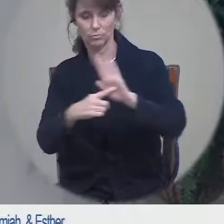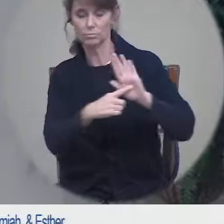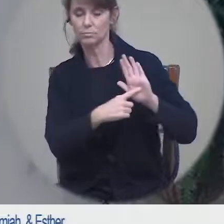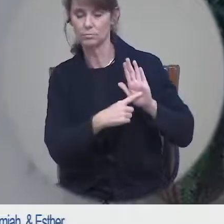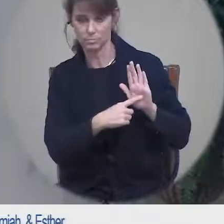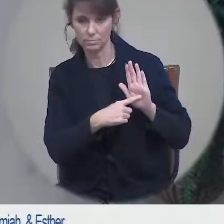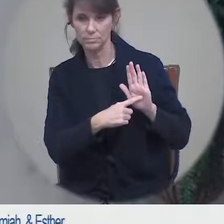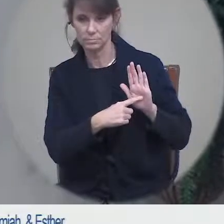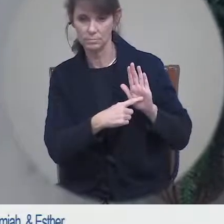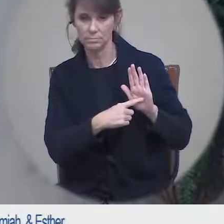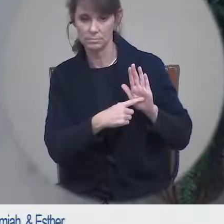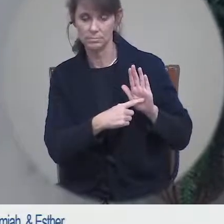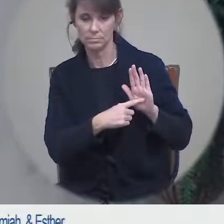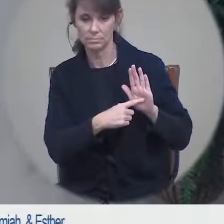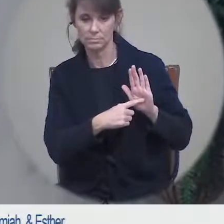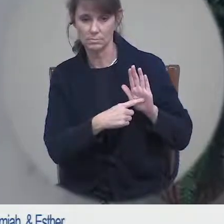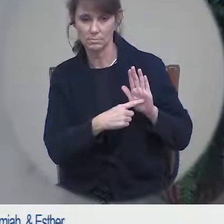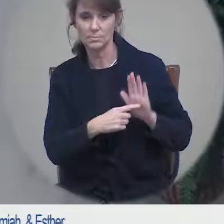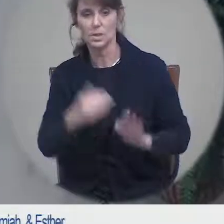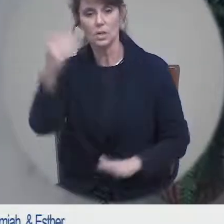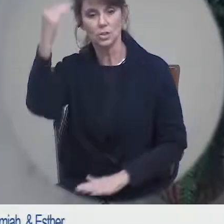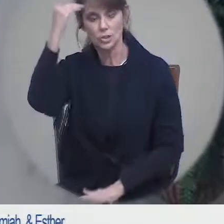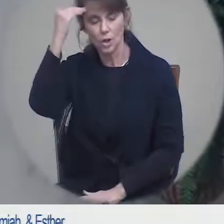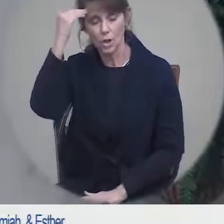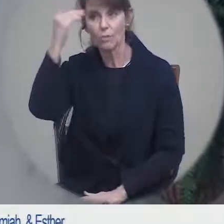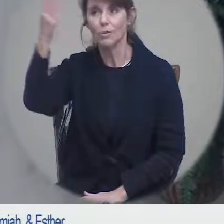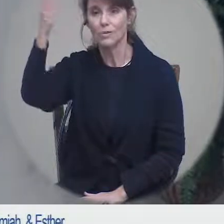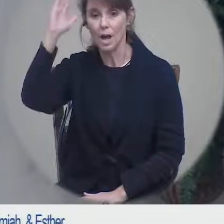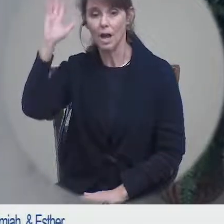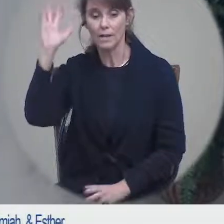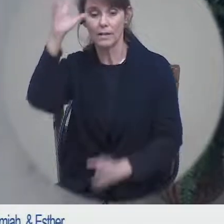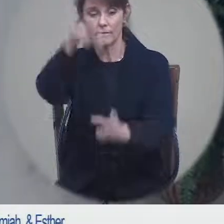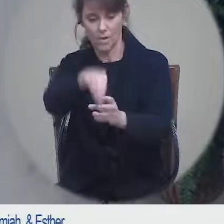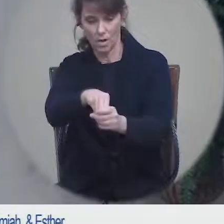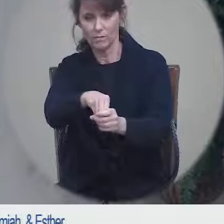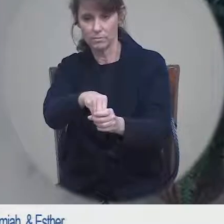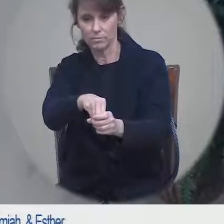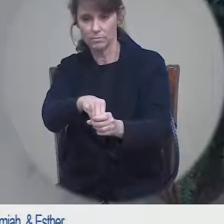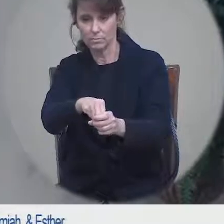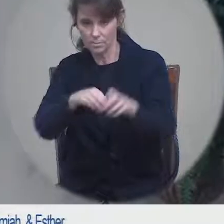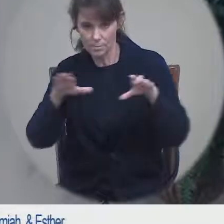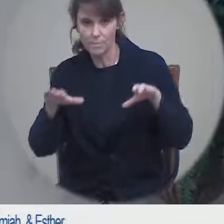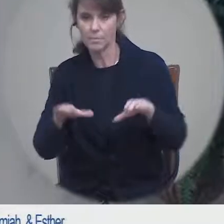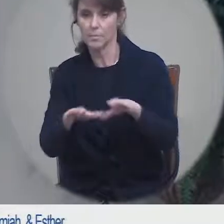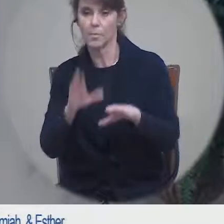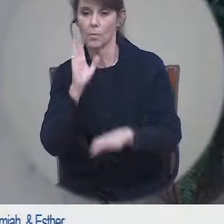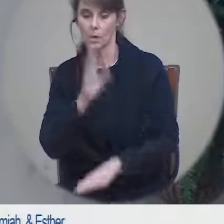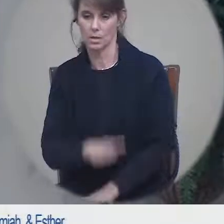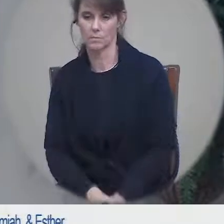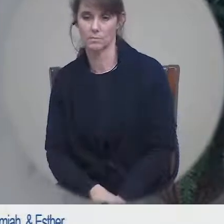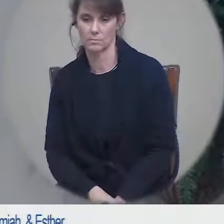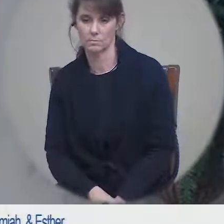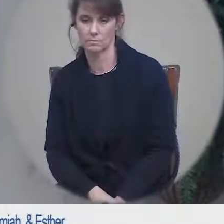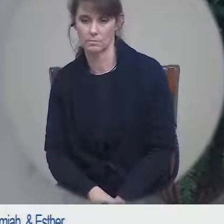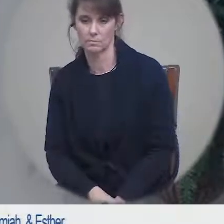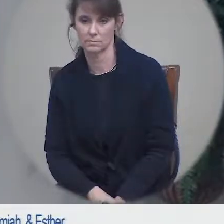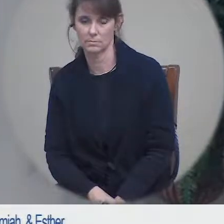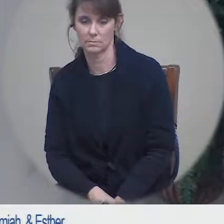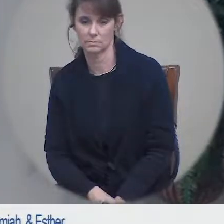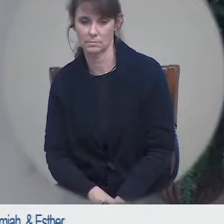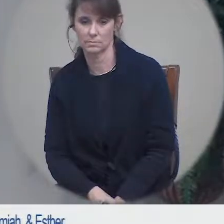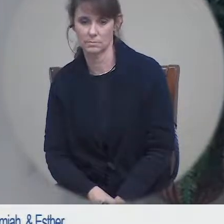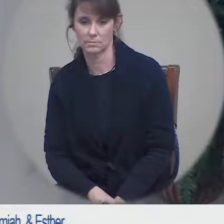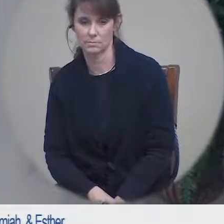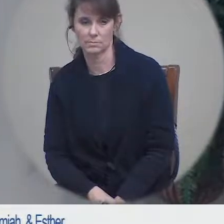way through Scripture. Acknowledge that God does act, acknowledge God will act. And I don't know if He's acting here, but I'm